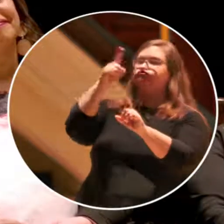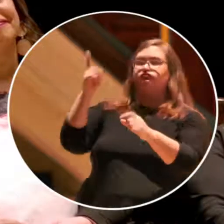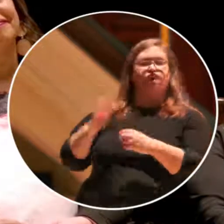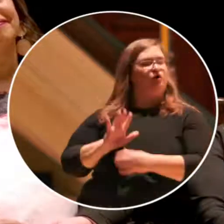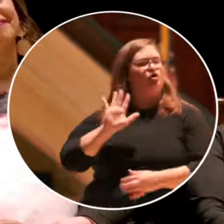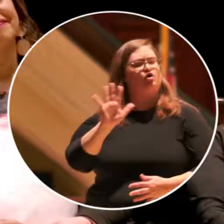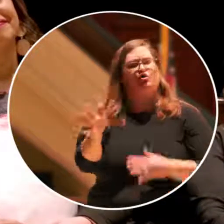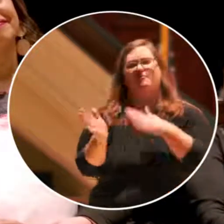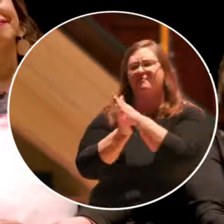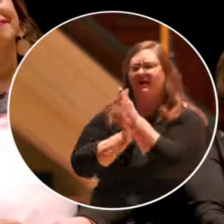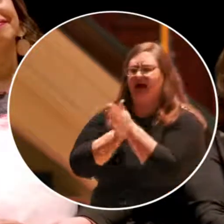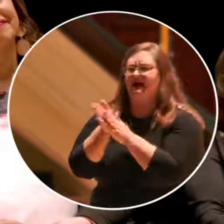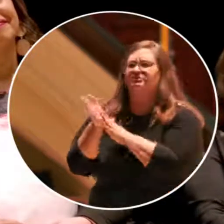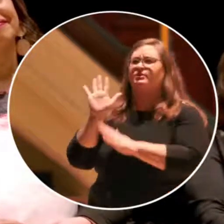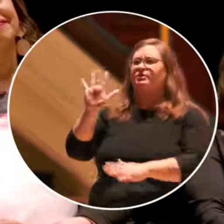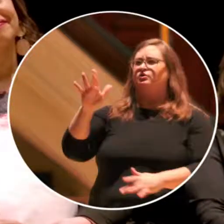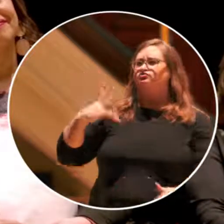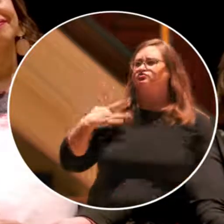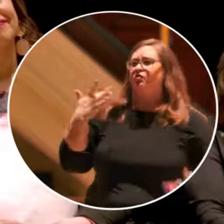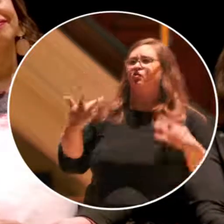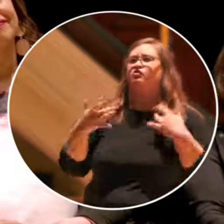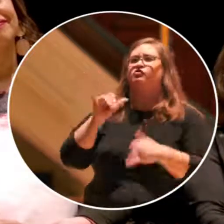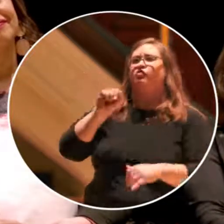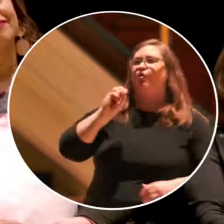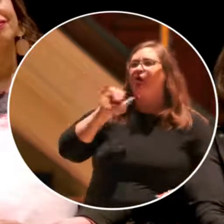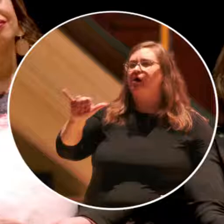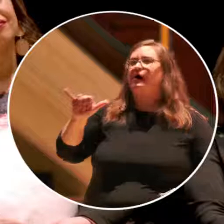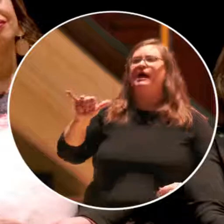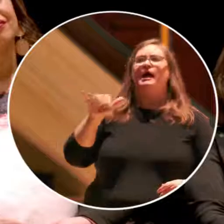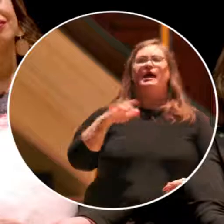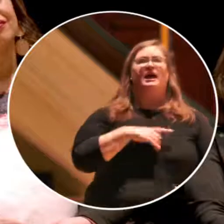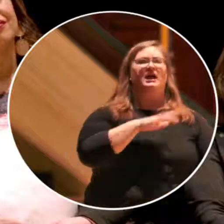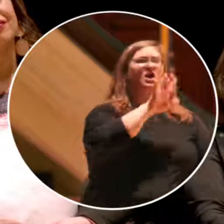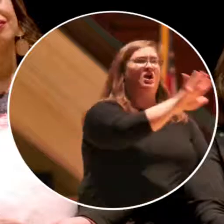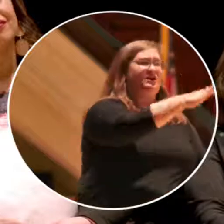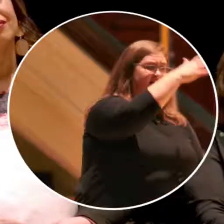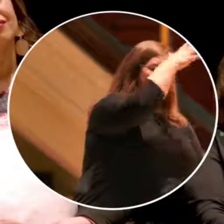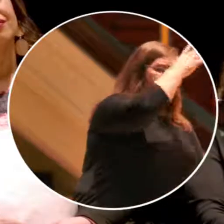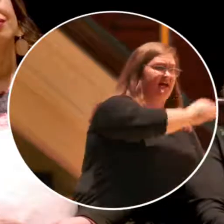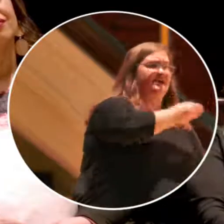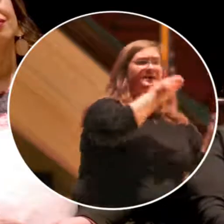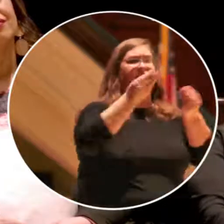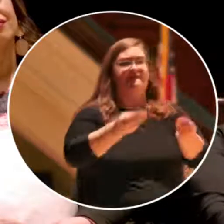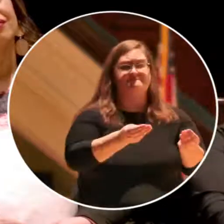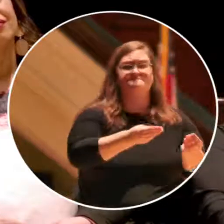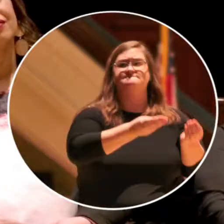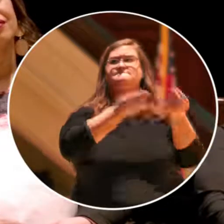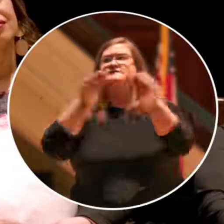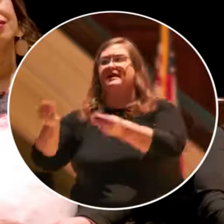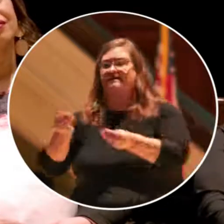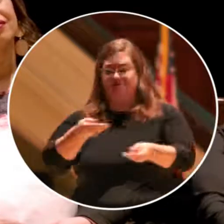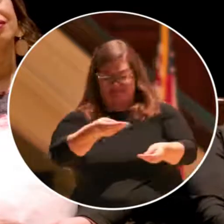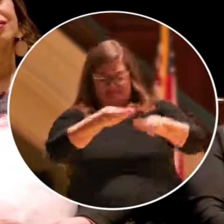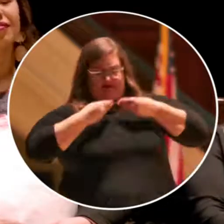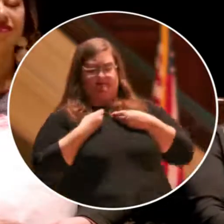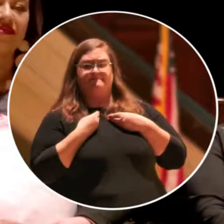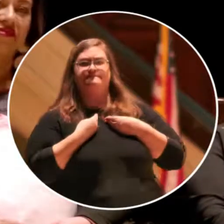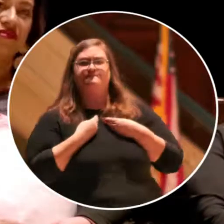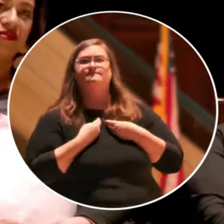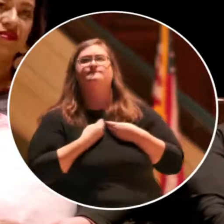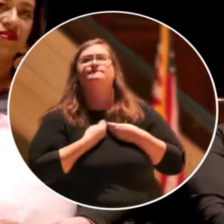joy, expression she was shown by her father was given to me. My undergraduate degree is in